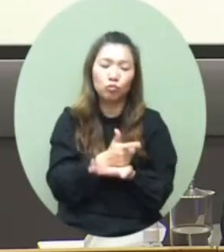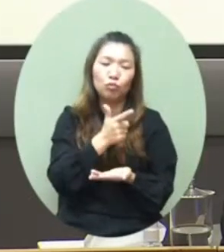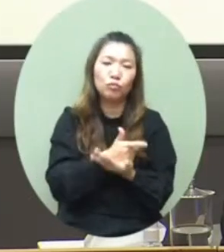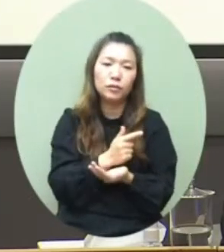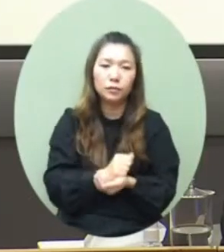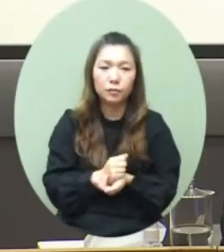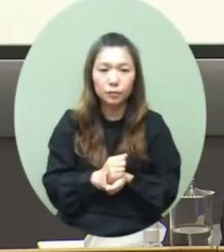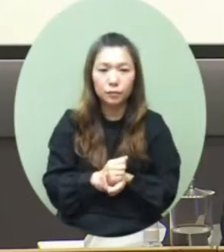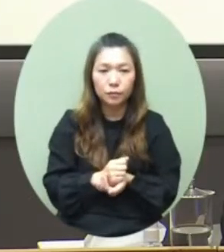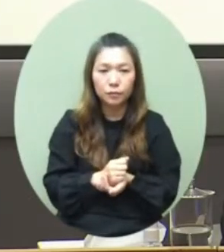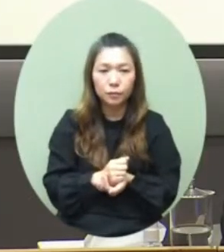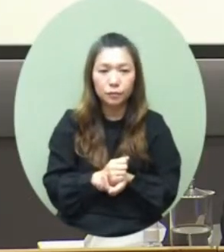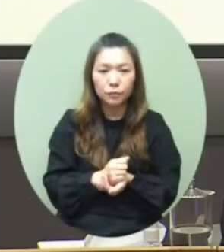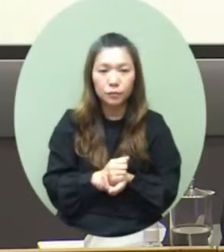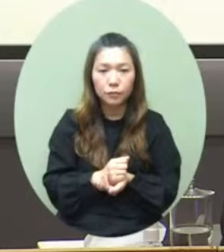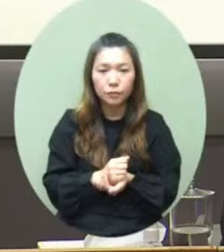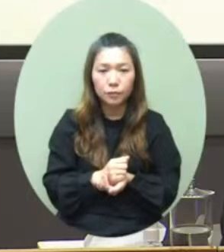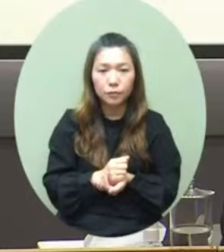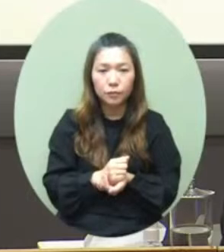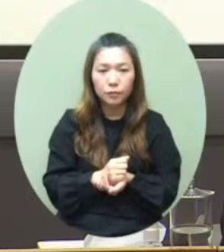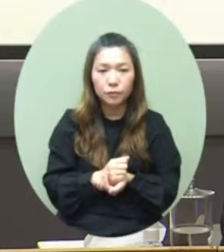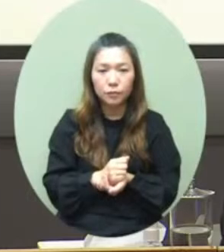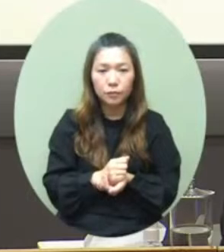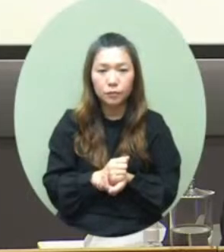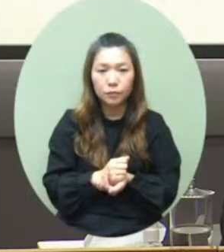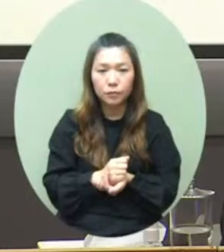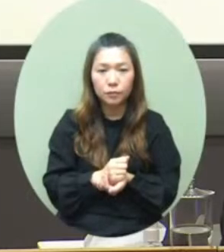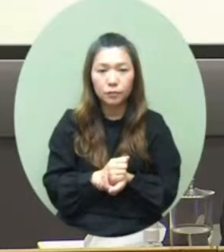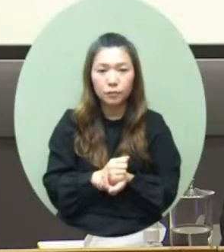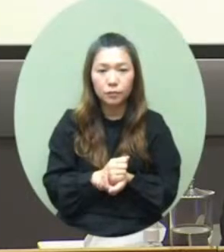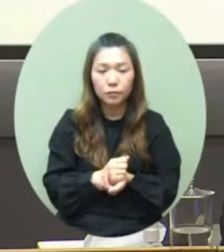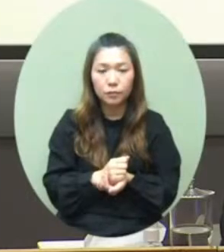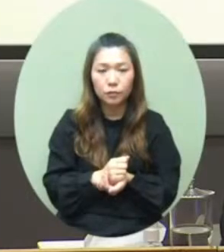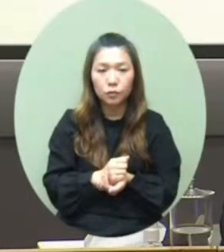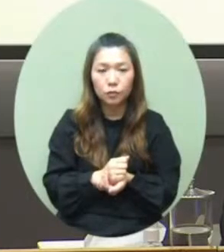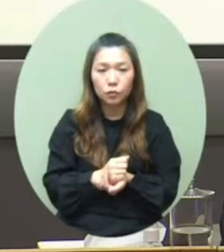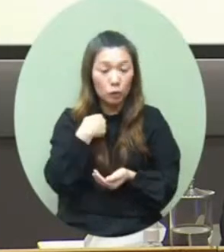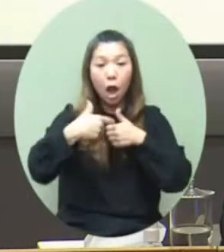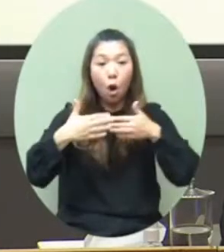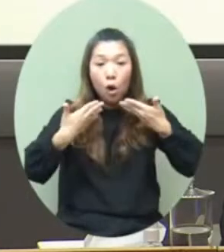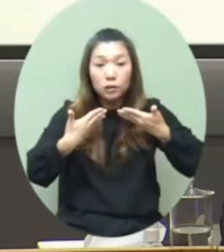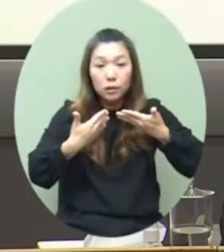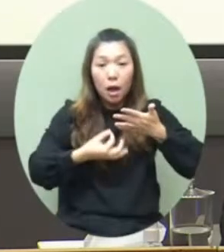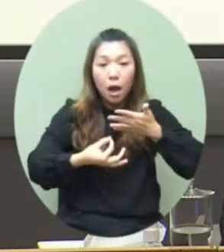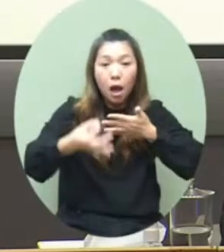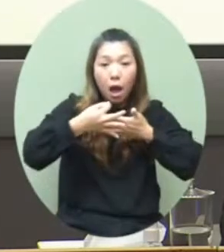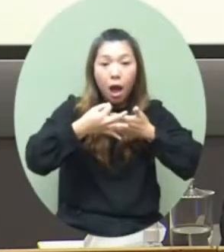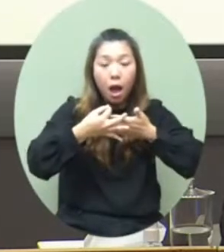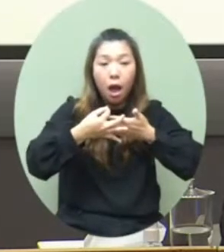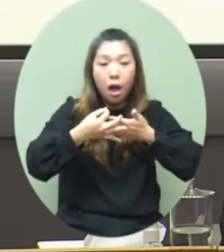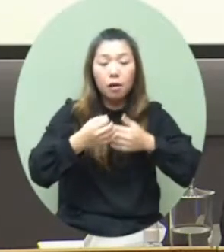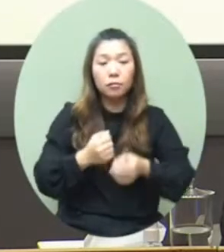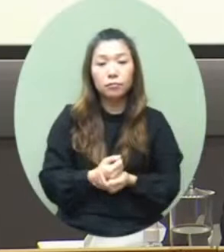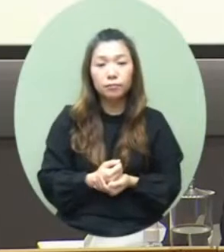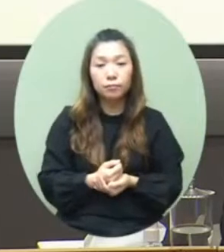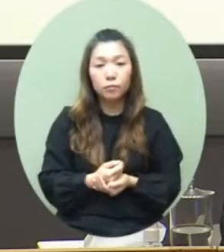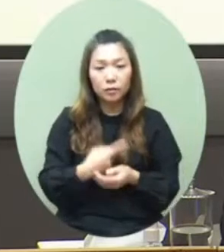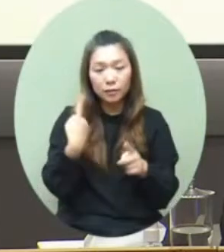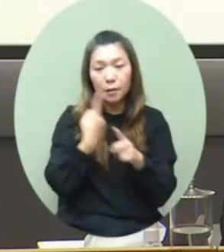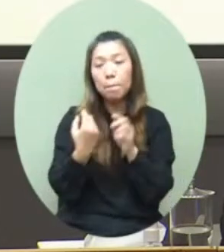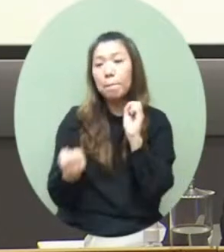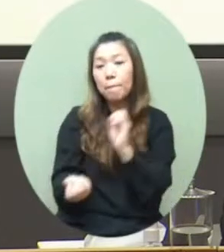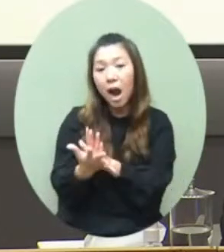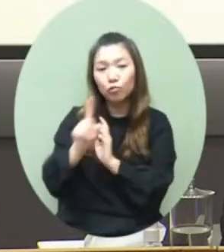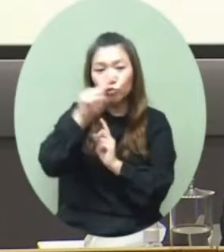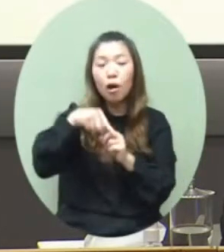But overall, it is important to create the right social atmosphere. If we stay positive,